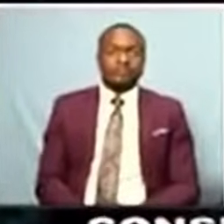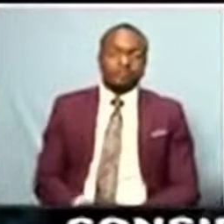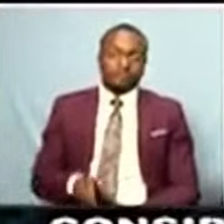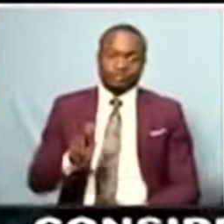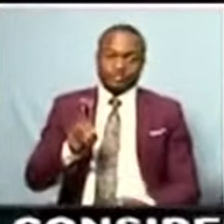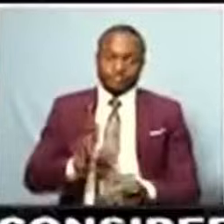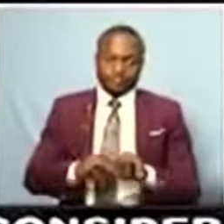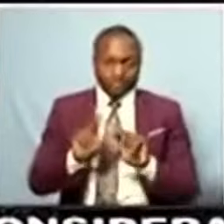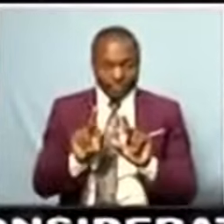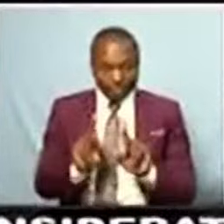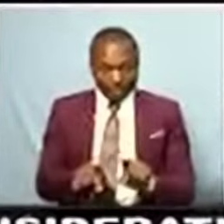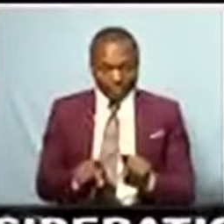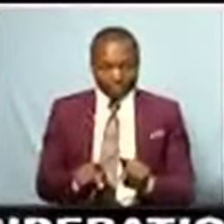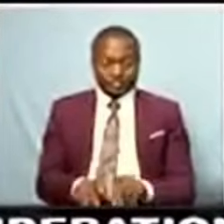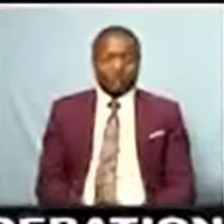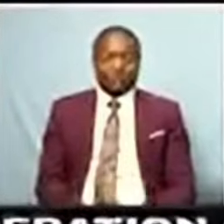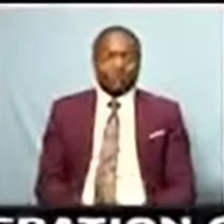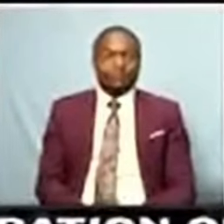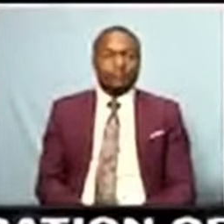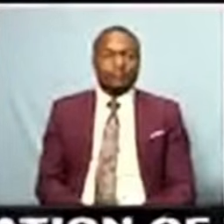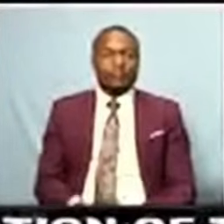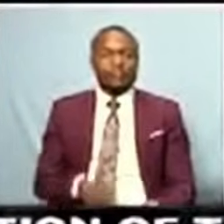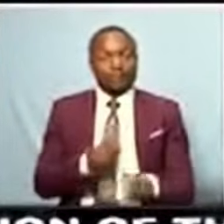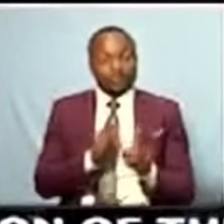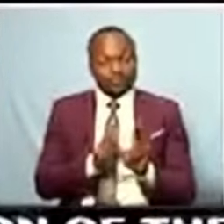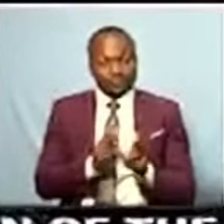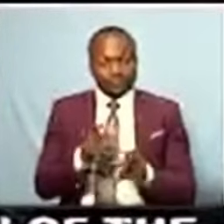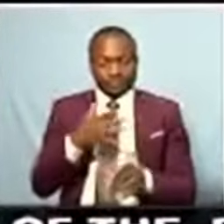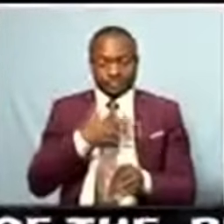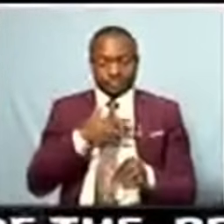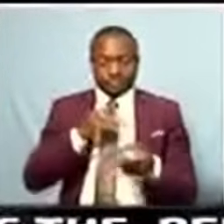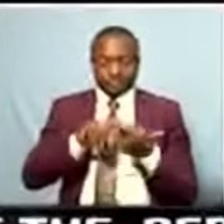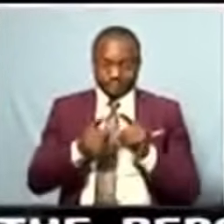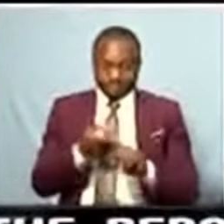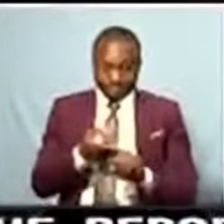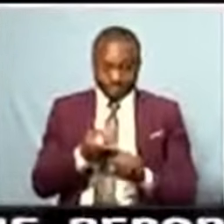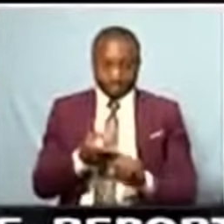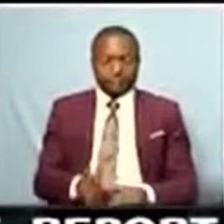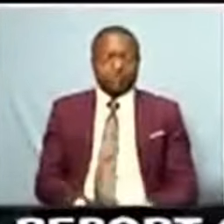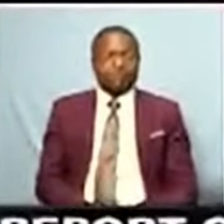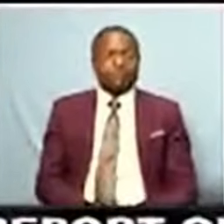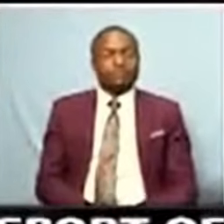Chair, as the response from my colleague,